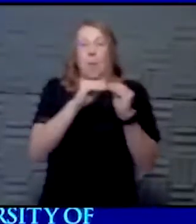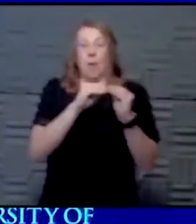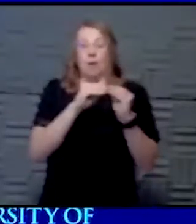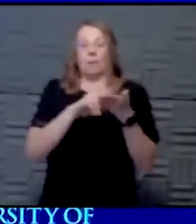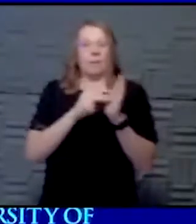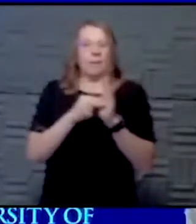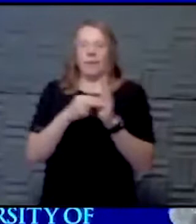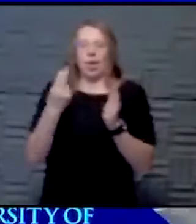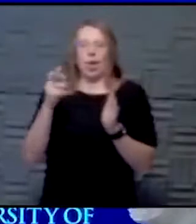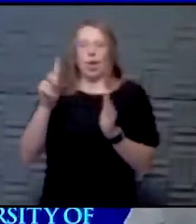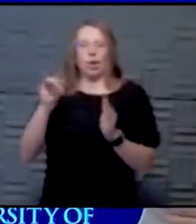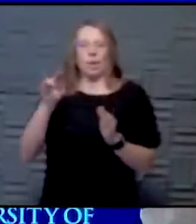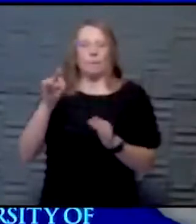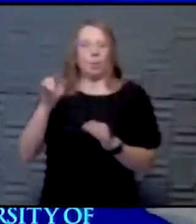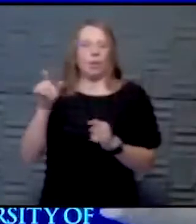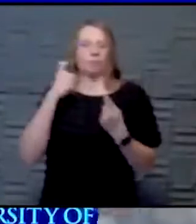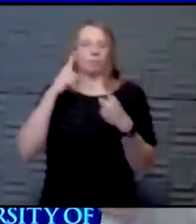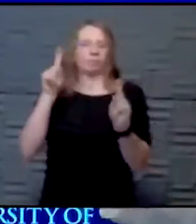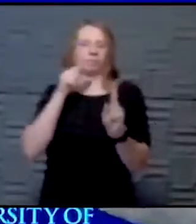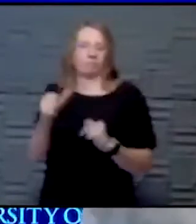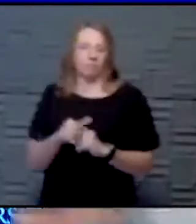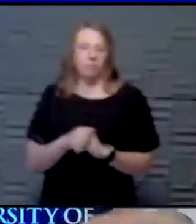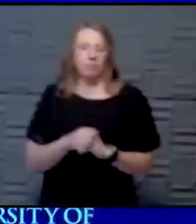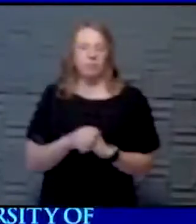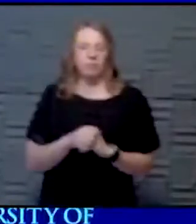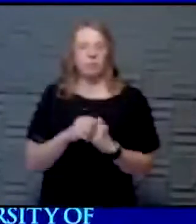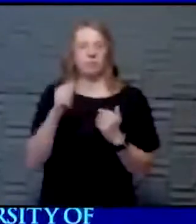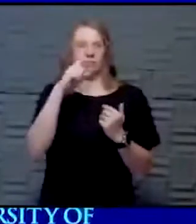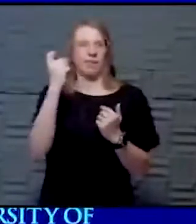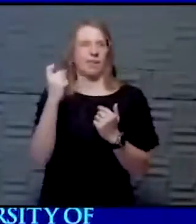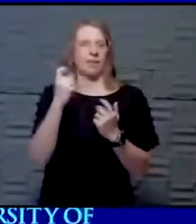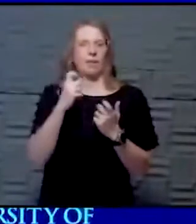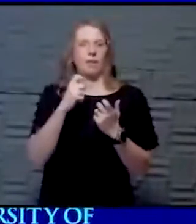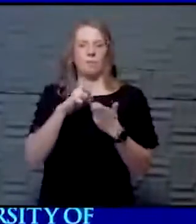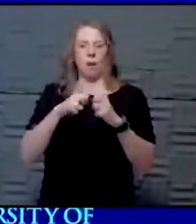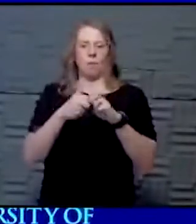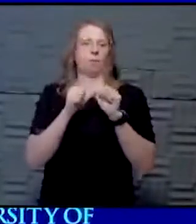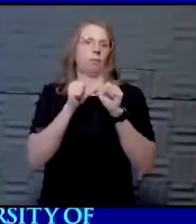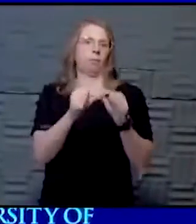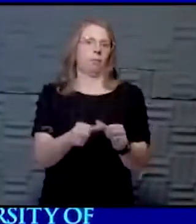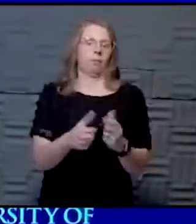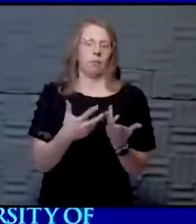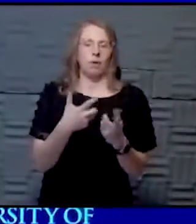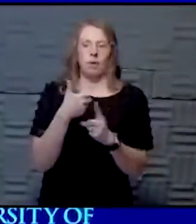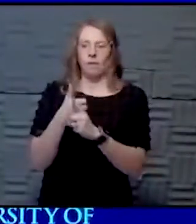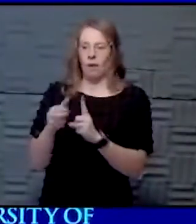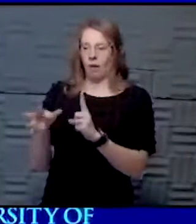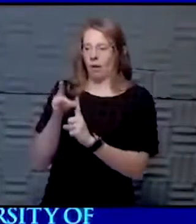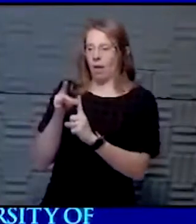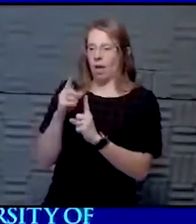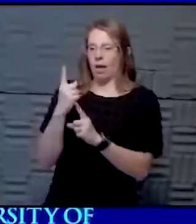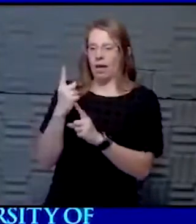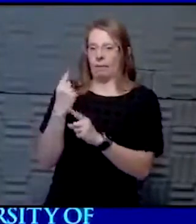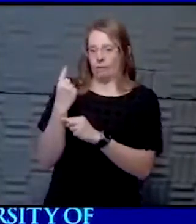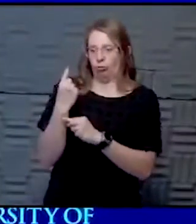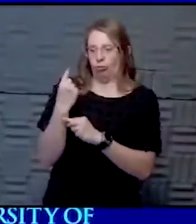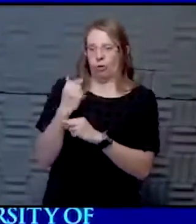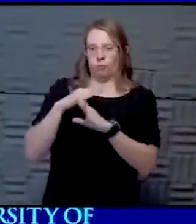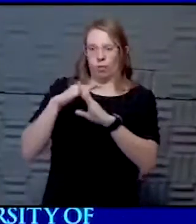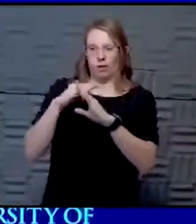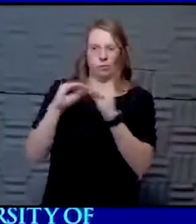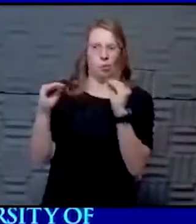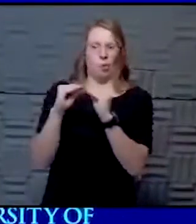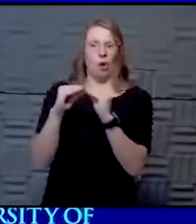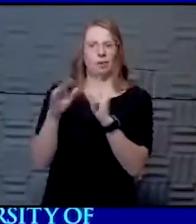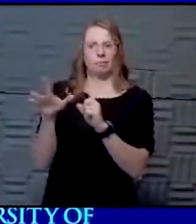immunity, because there's always this temporal problem where, yeah, you had COVID-19 a year ago, but you're no longer really protected. You could get